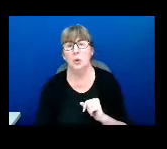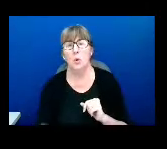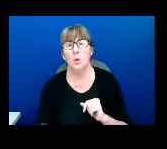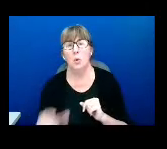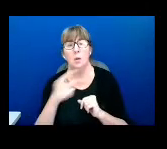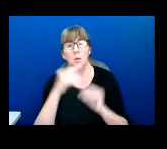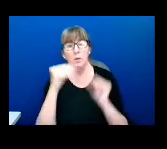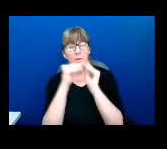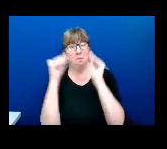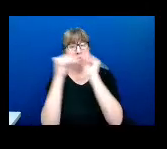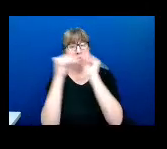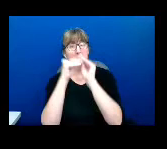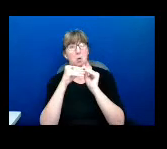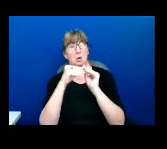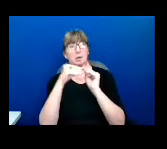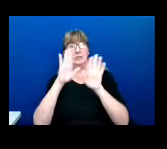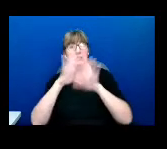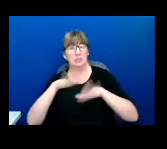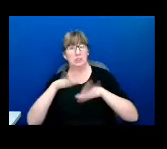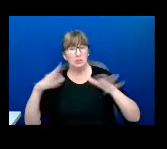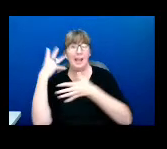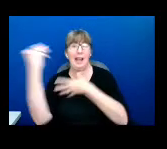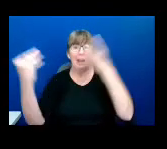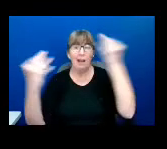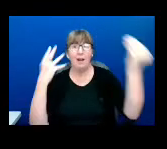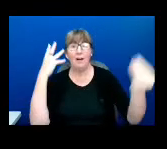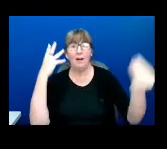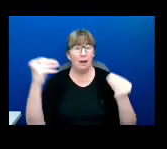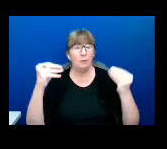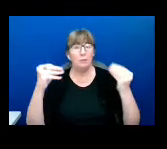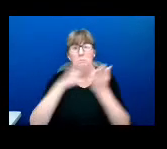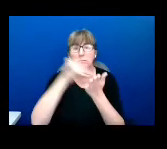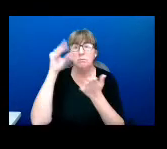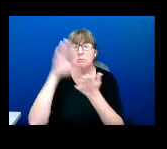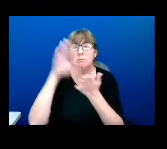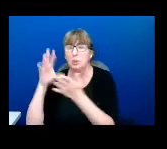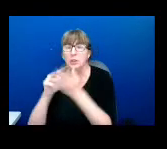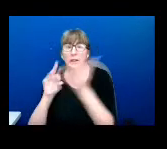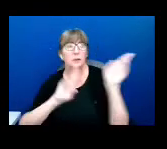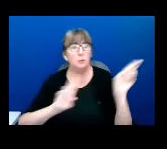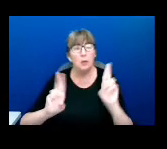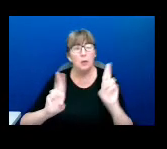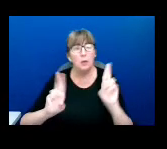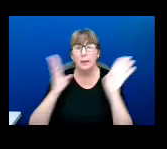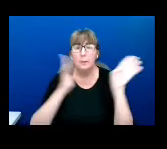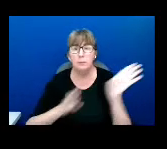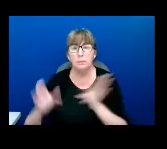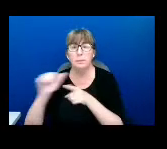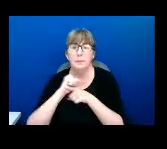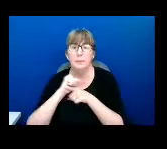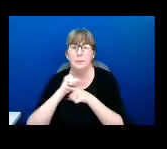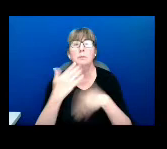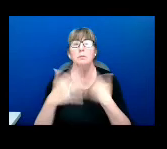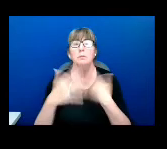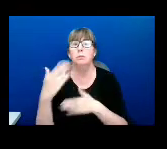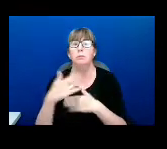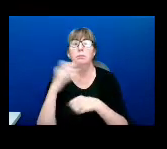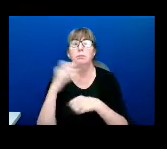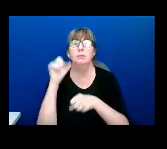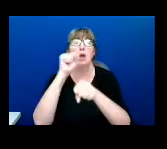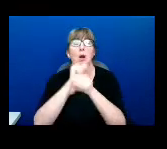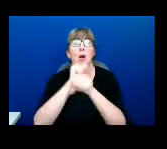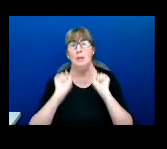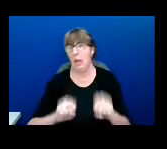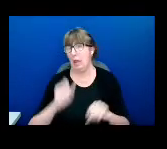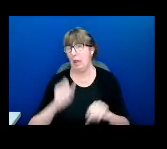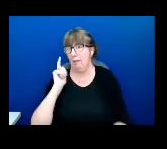the community, trained, ready to go, it leads to employment, which helps the local community. And lastly,